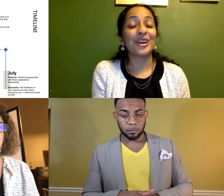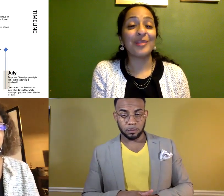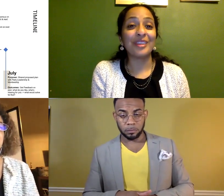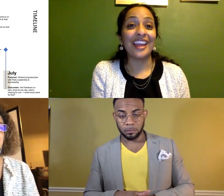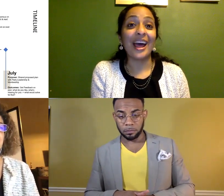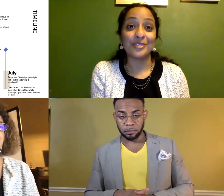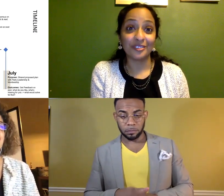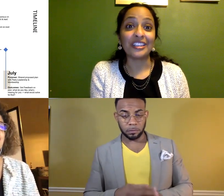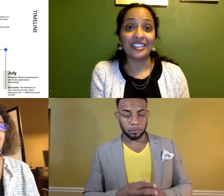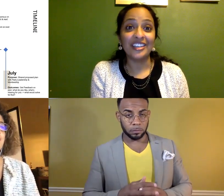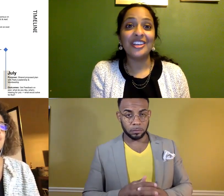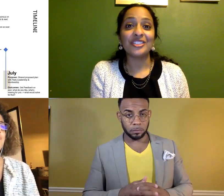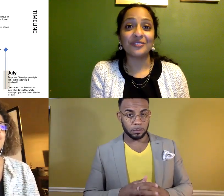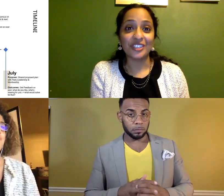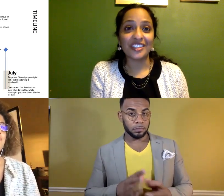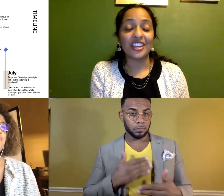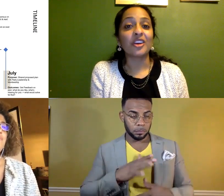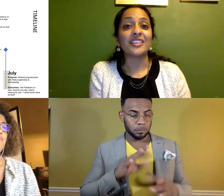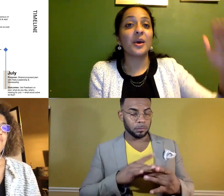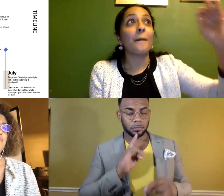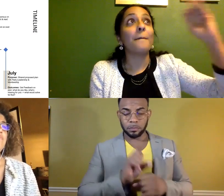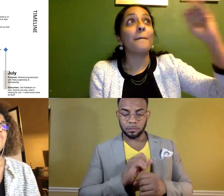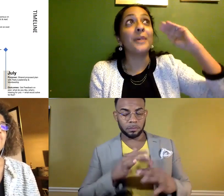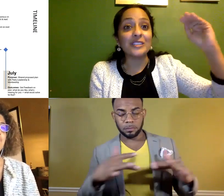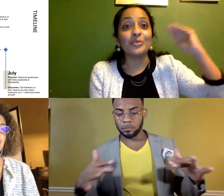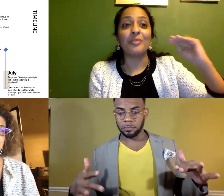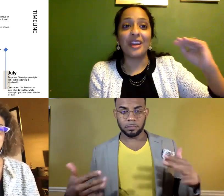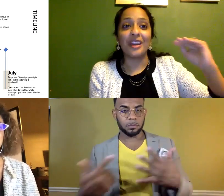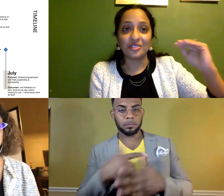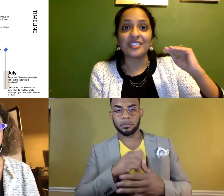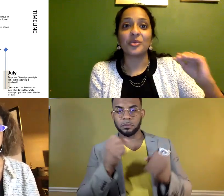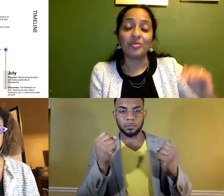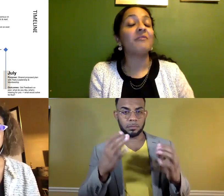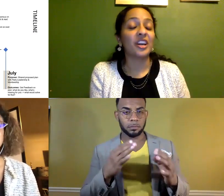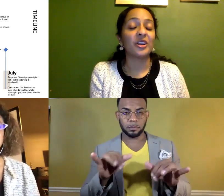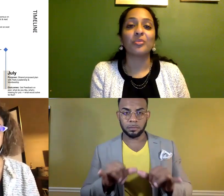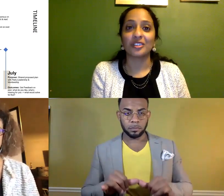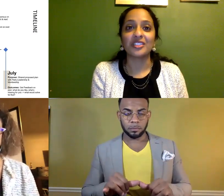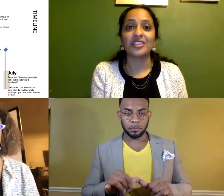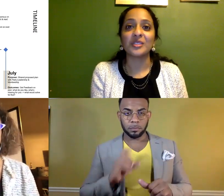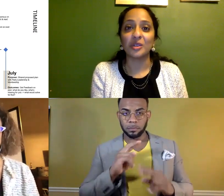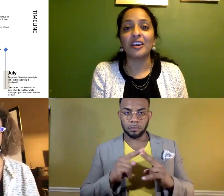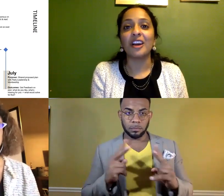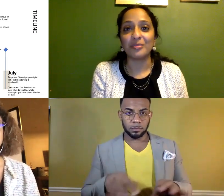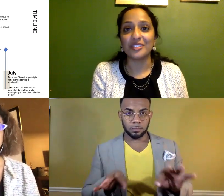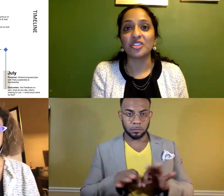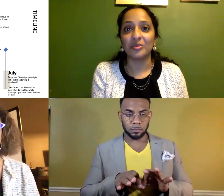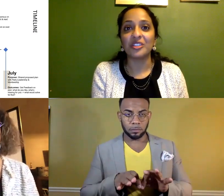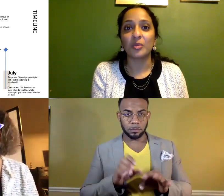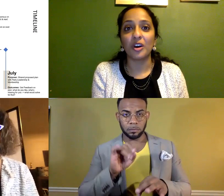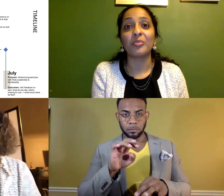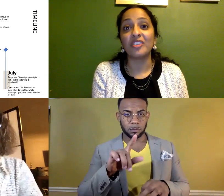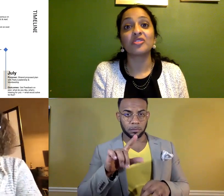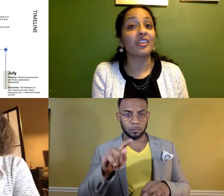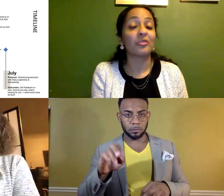Joy, to your comment, absolutely. Diversity across multiple metrics is going to be very important to the soul talk